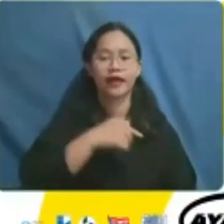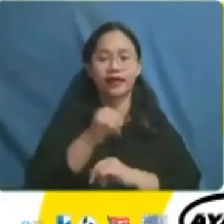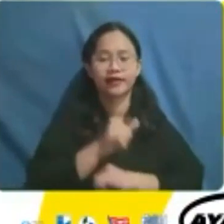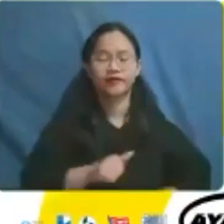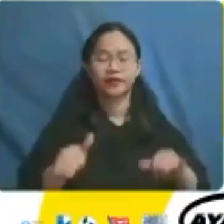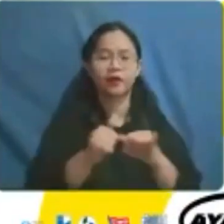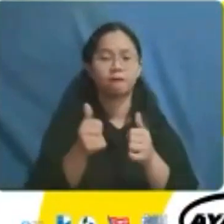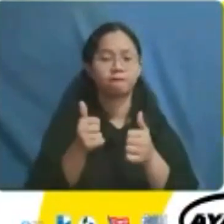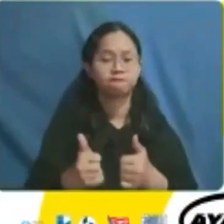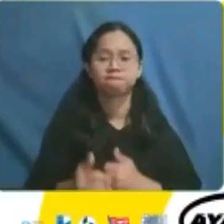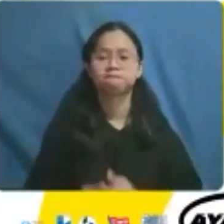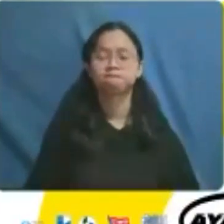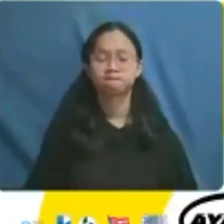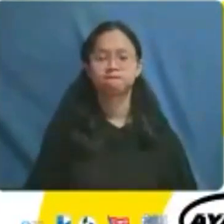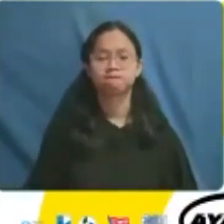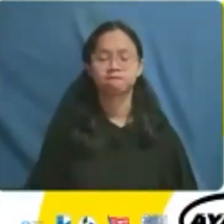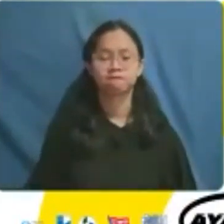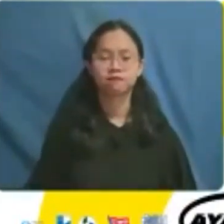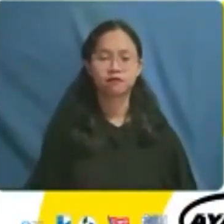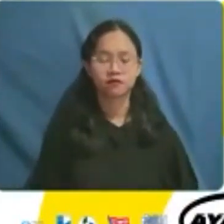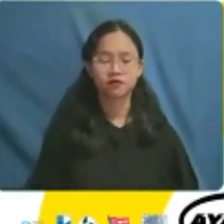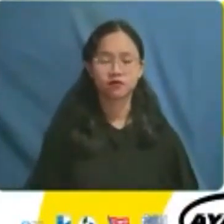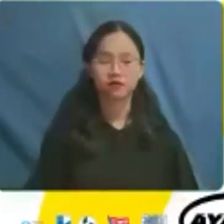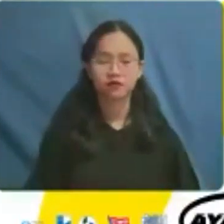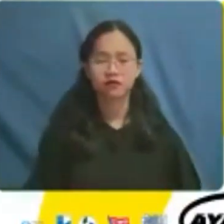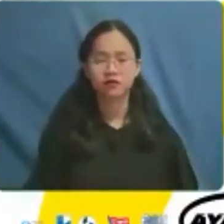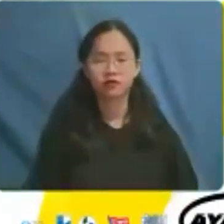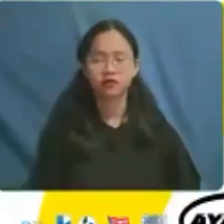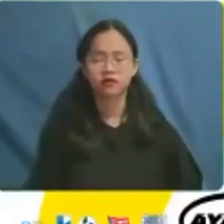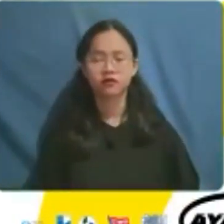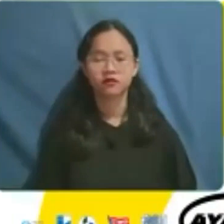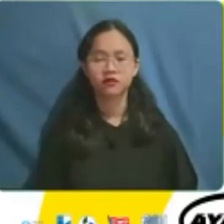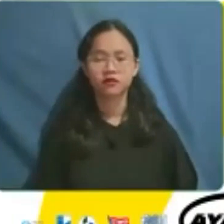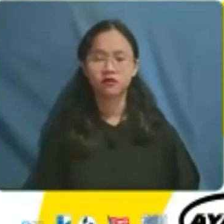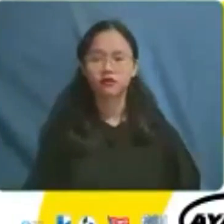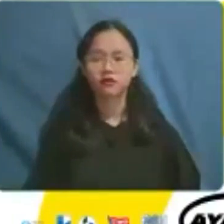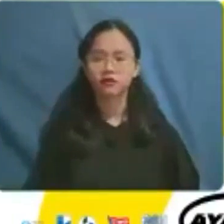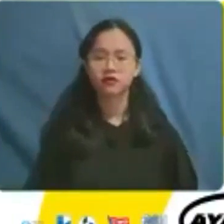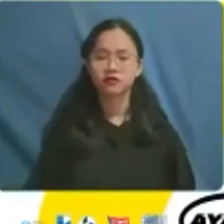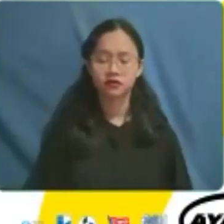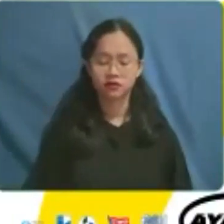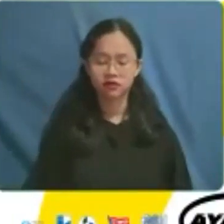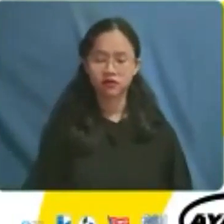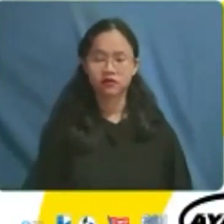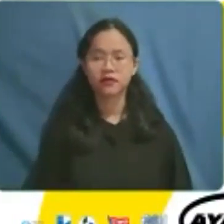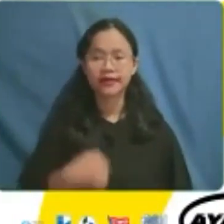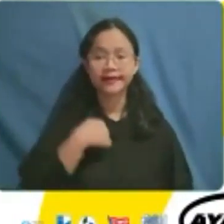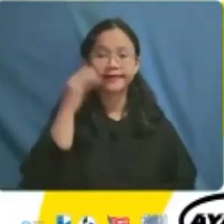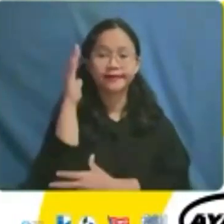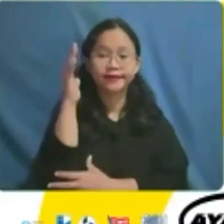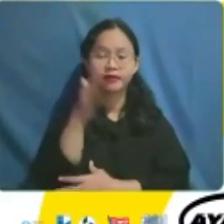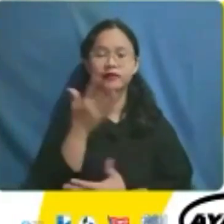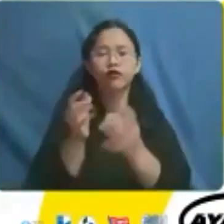evidence linking air pollution to health effects. So I'm trying to focus a little bit more on how we can bring a focus on air